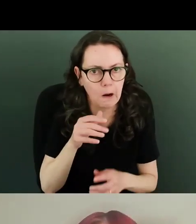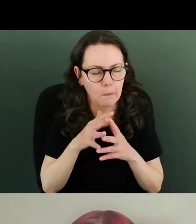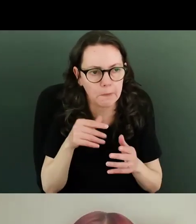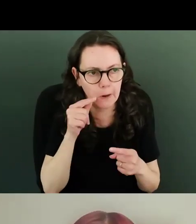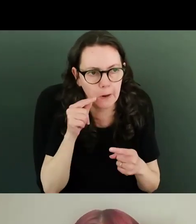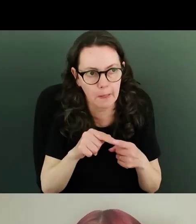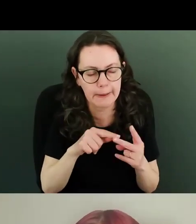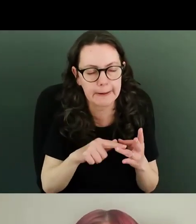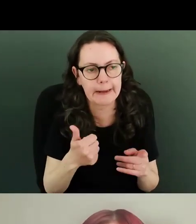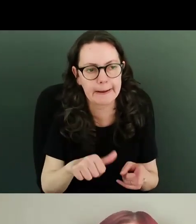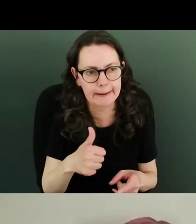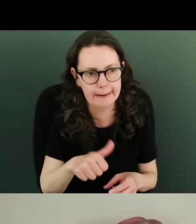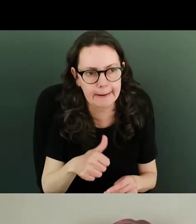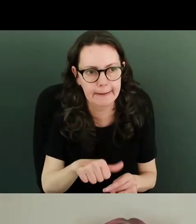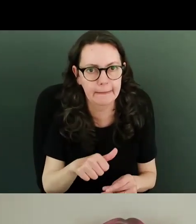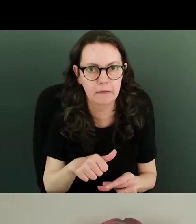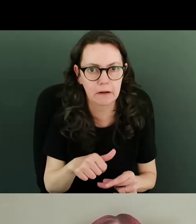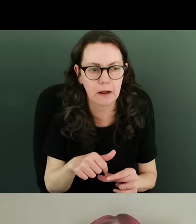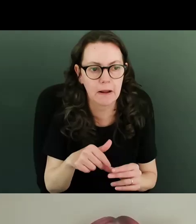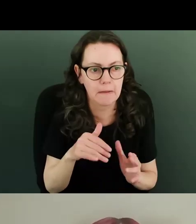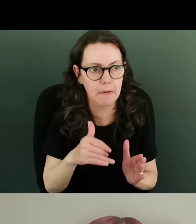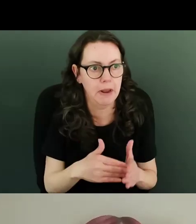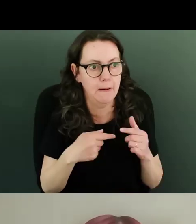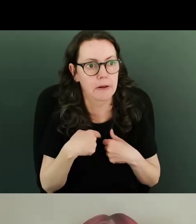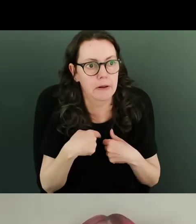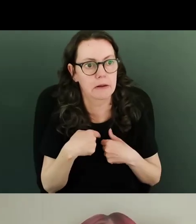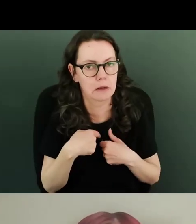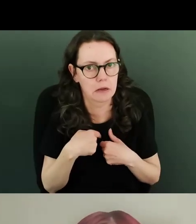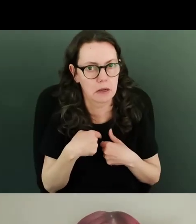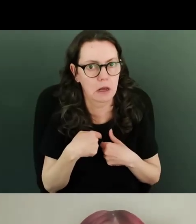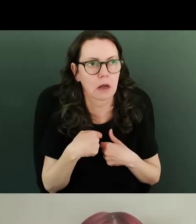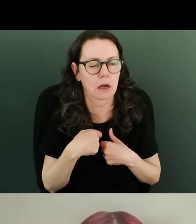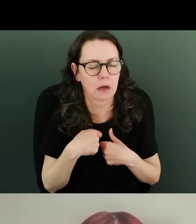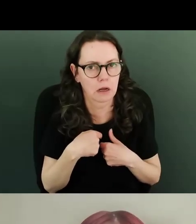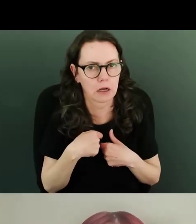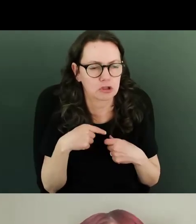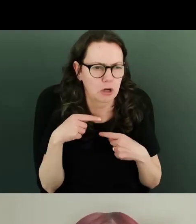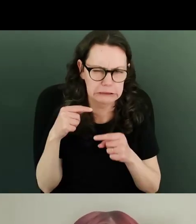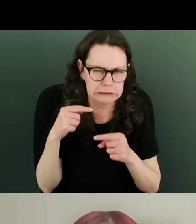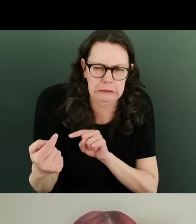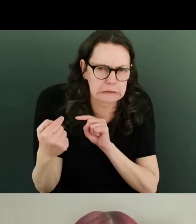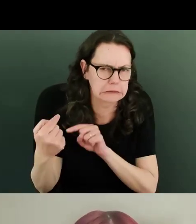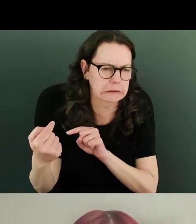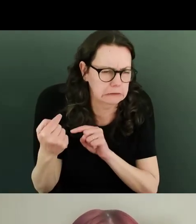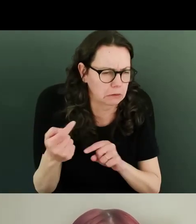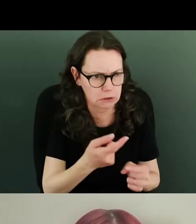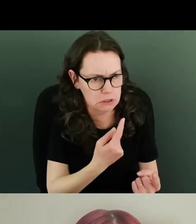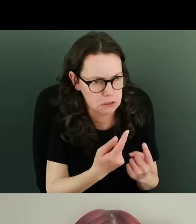that these resources might help someone who's struggling and has been in a position that we have, I think that's really